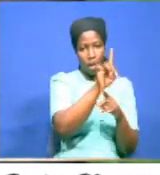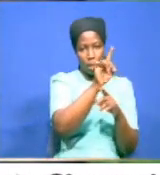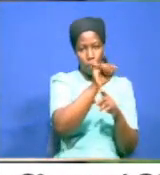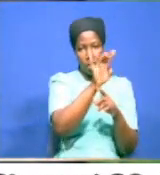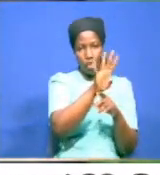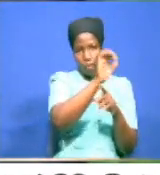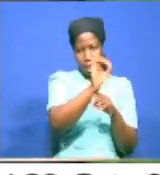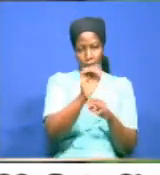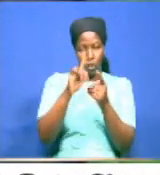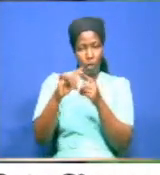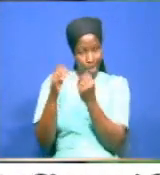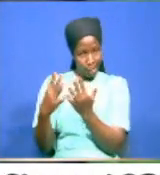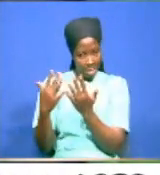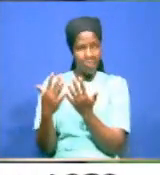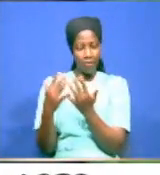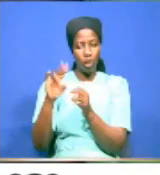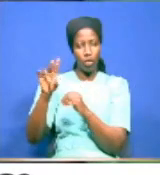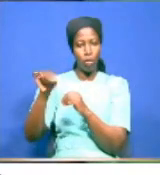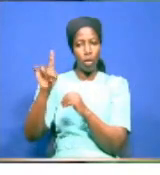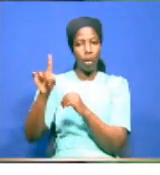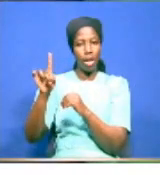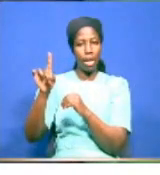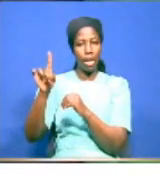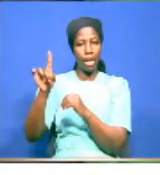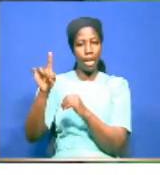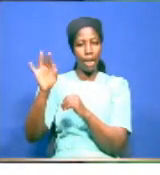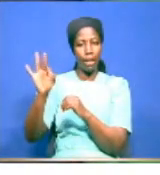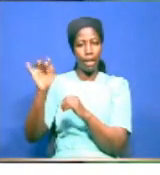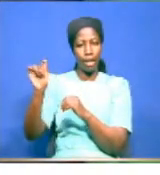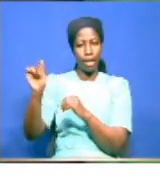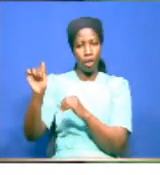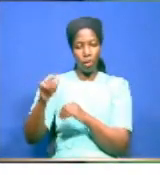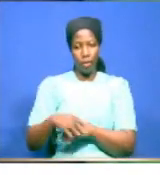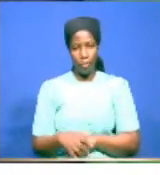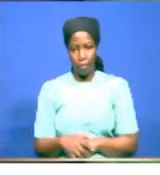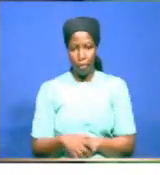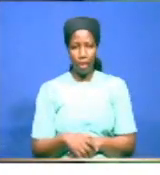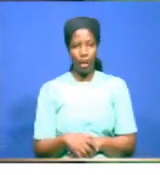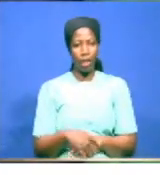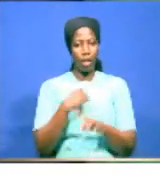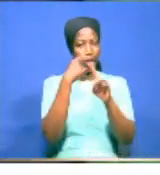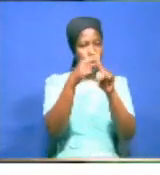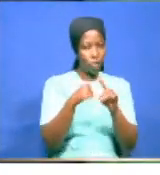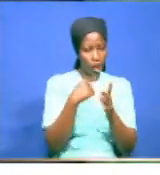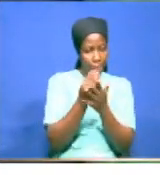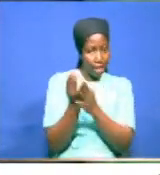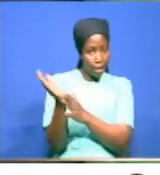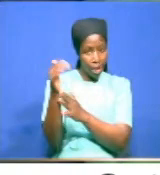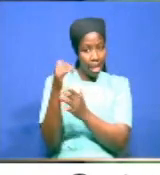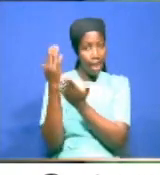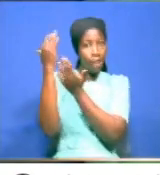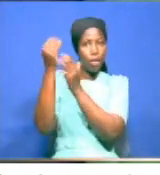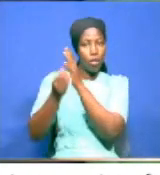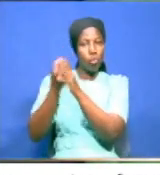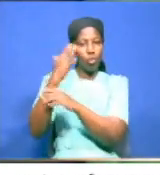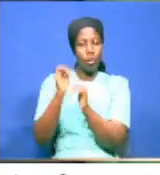21.4% to Kenya shilling 2.13 trillion. Total revenue is expected to grow